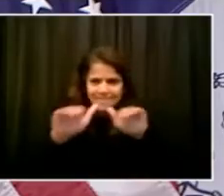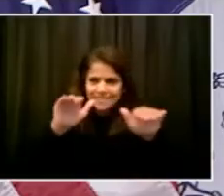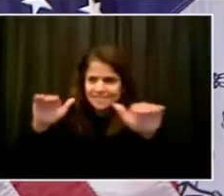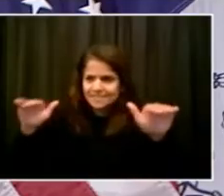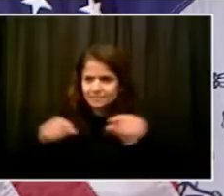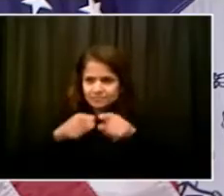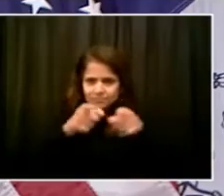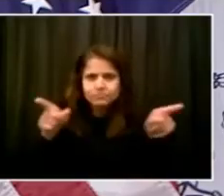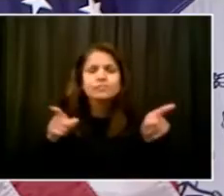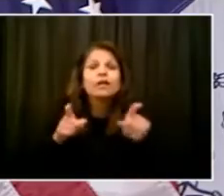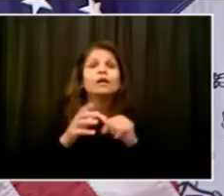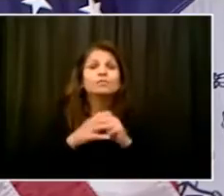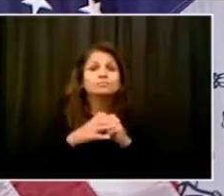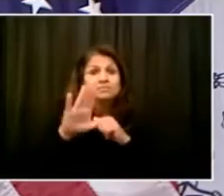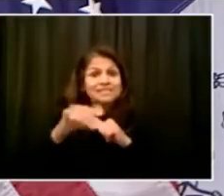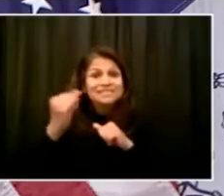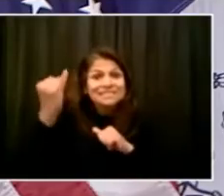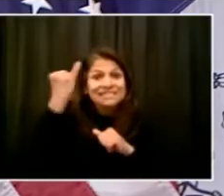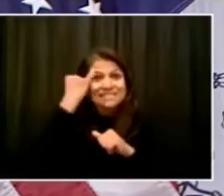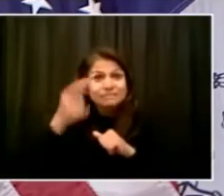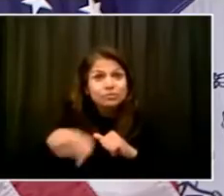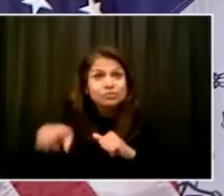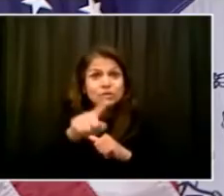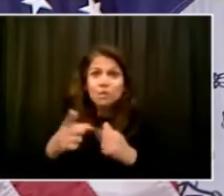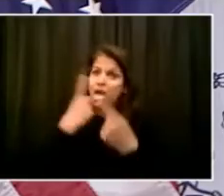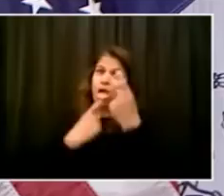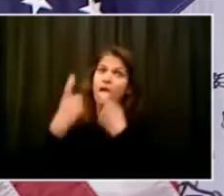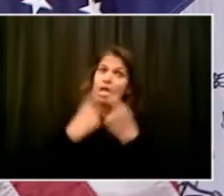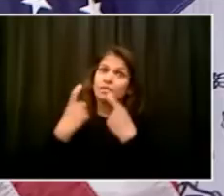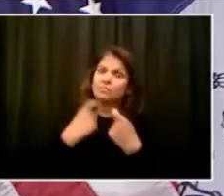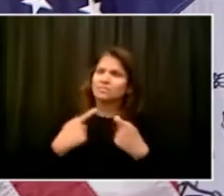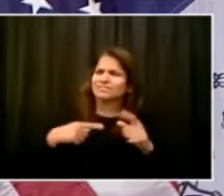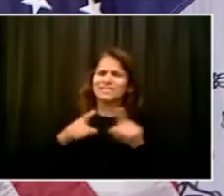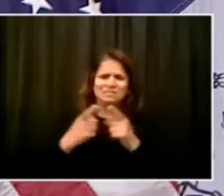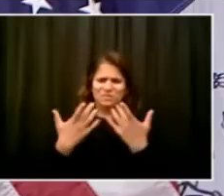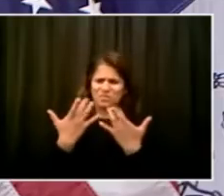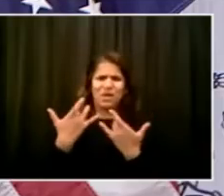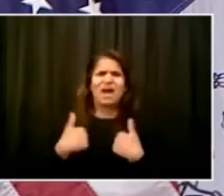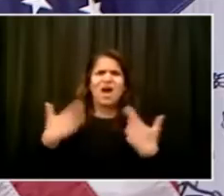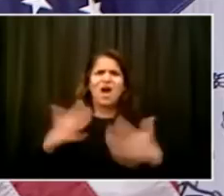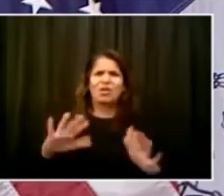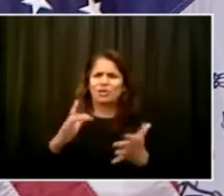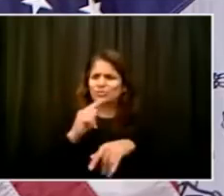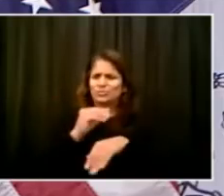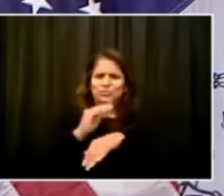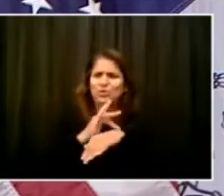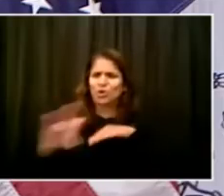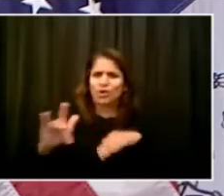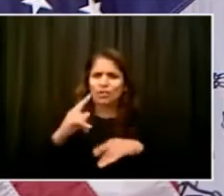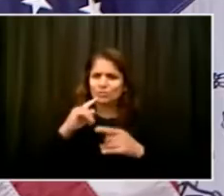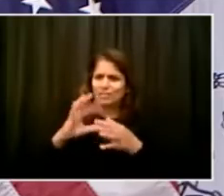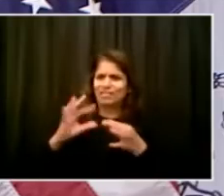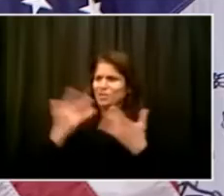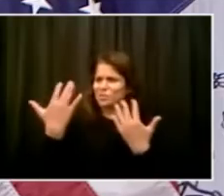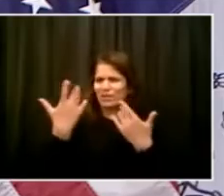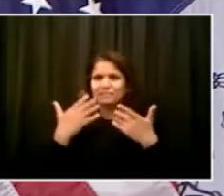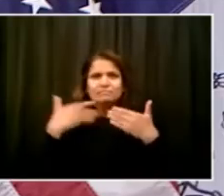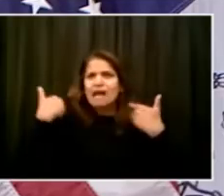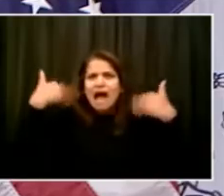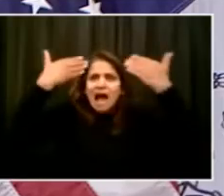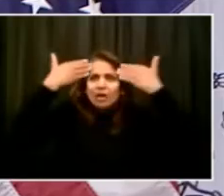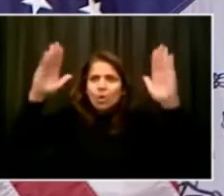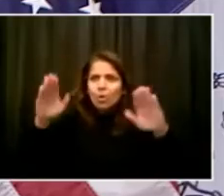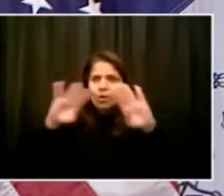keep asking, but I'm going to keep saying to you, it's too early to tell because we don't know what's happening with this disease and our ability